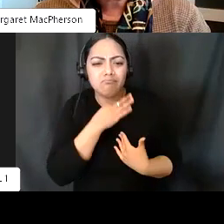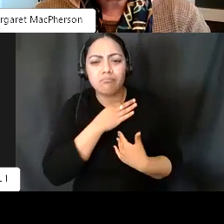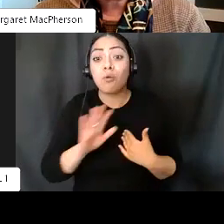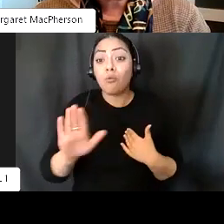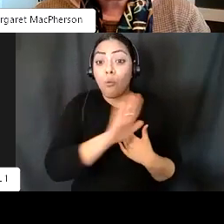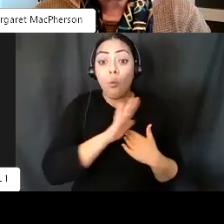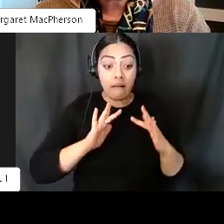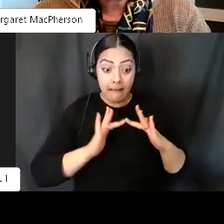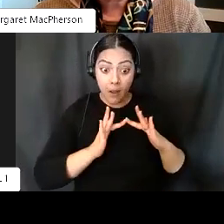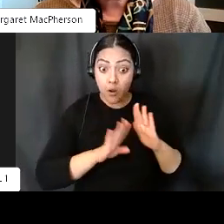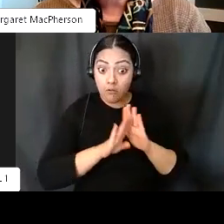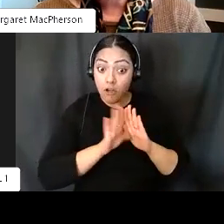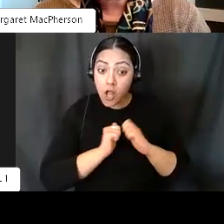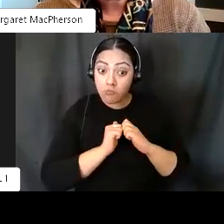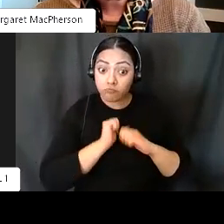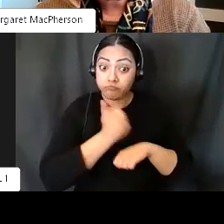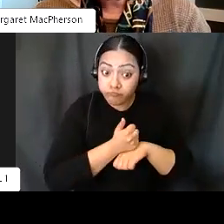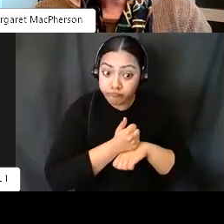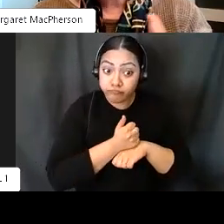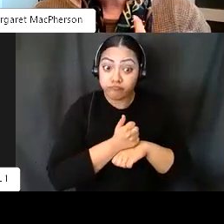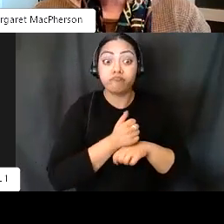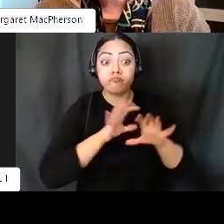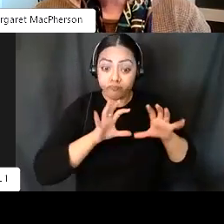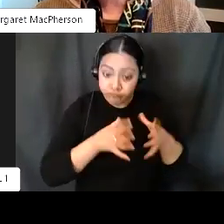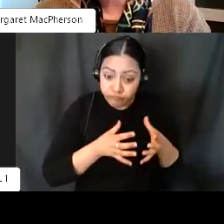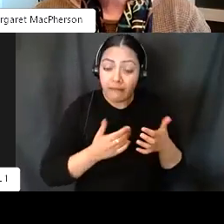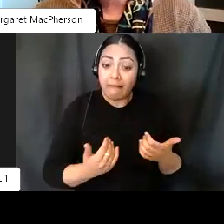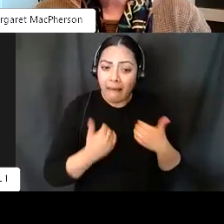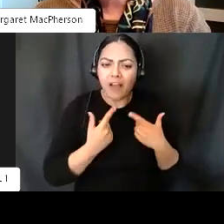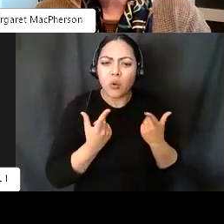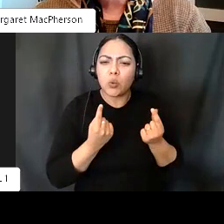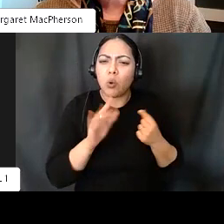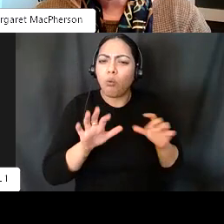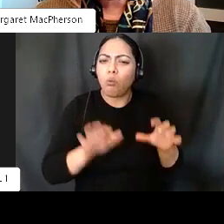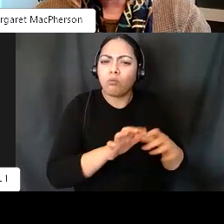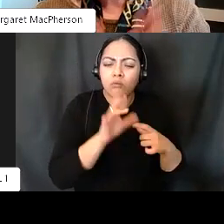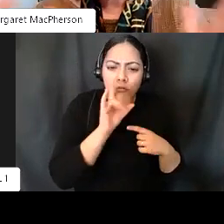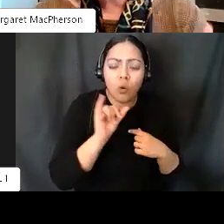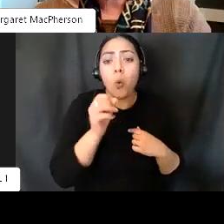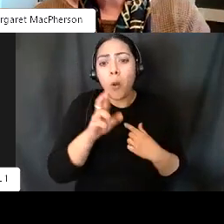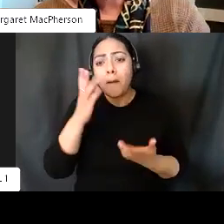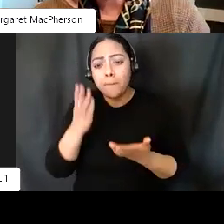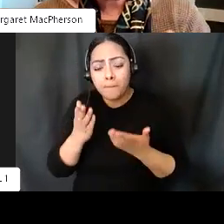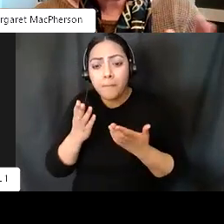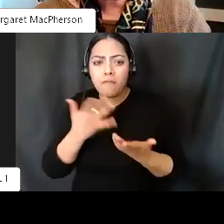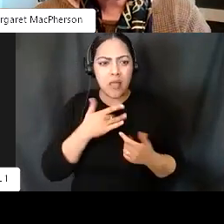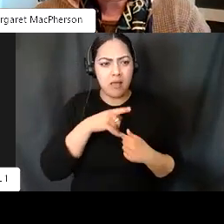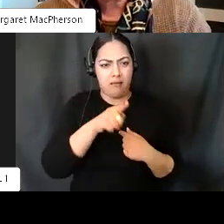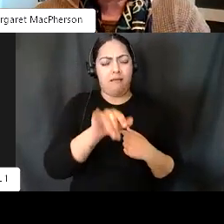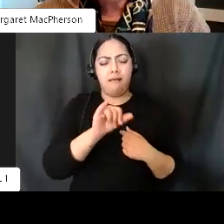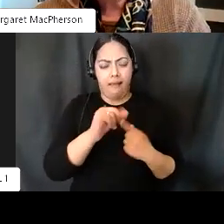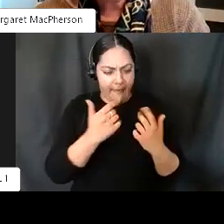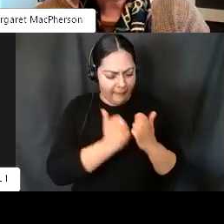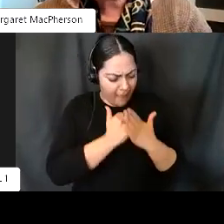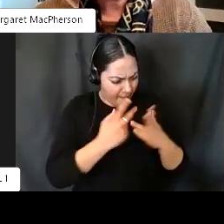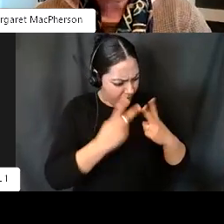whether you have one that's already functioning, and maybe this is helpful in getting you to reflect on, questions about